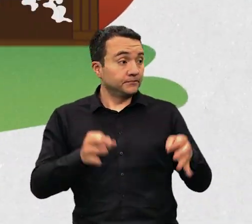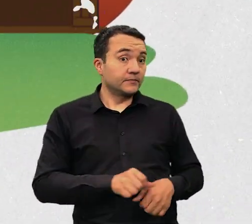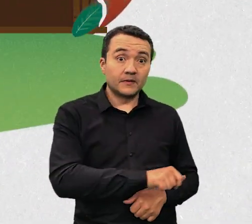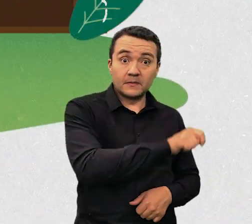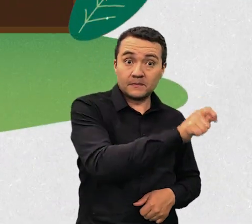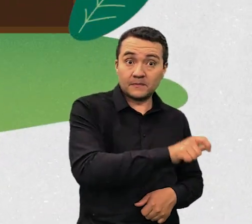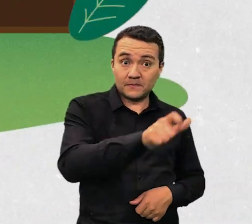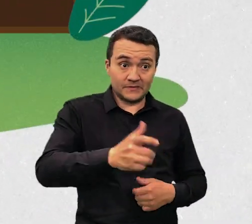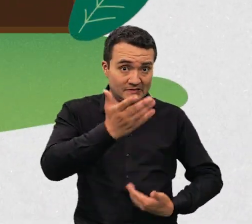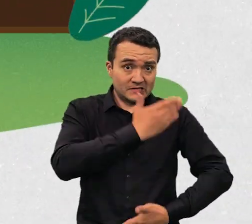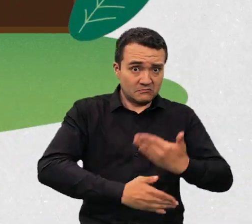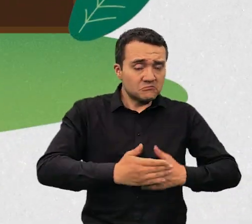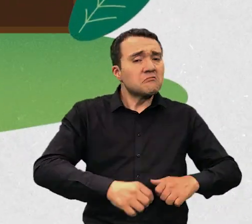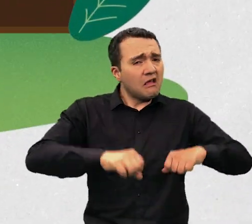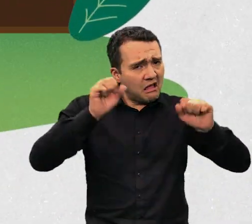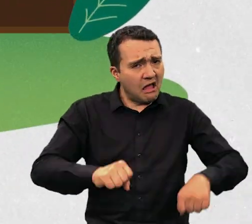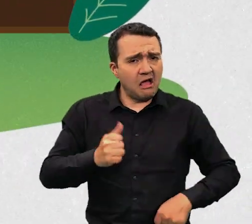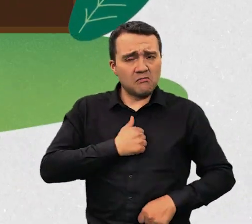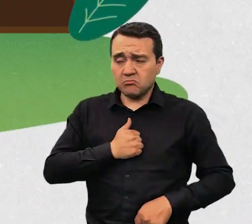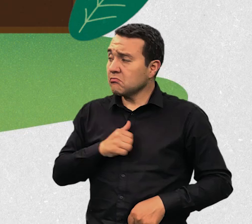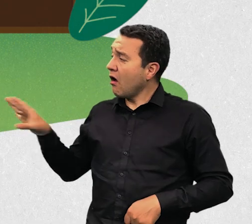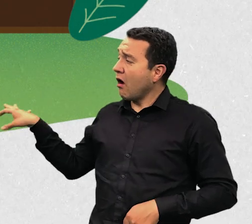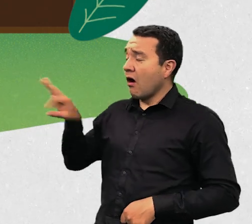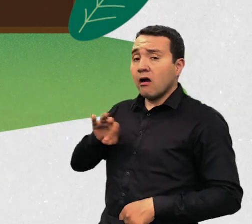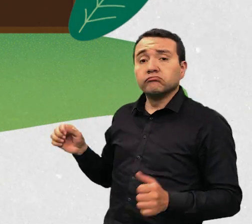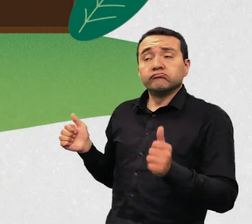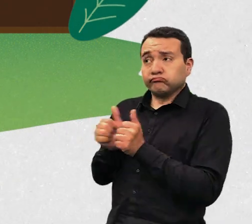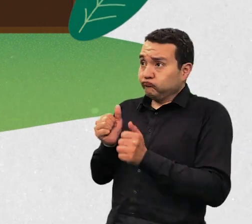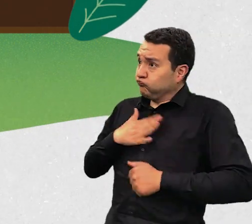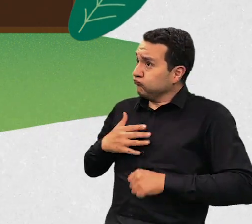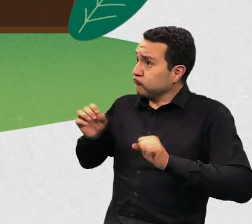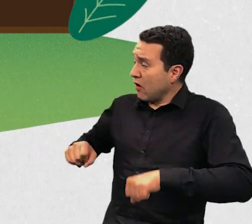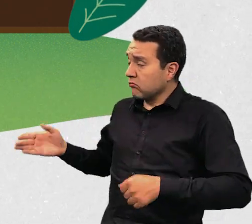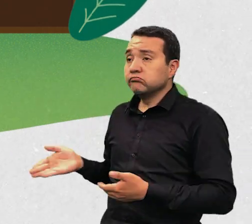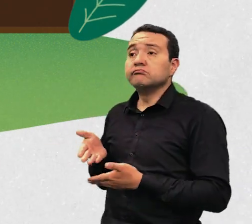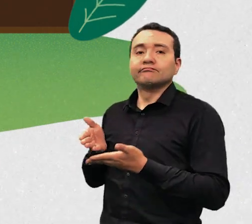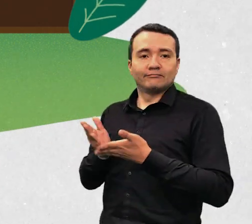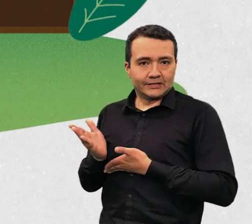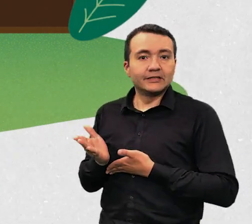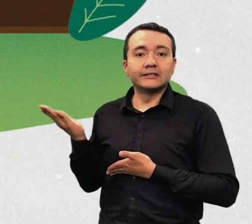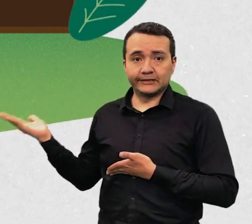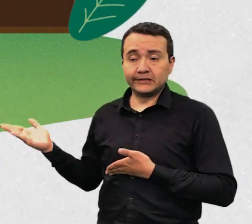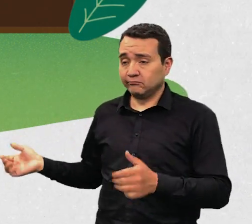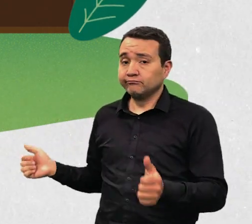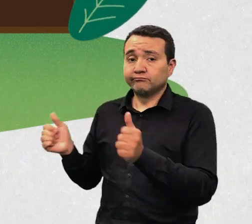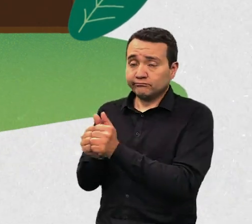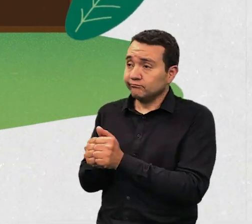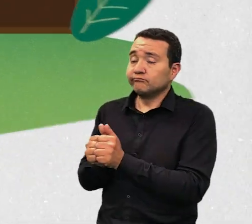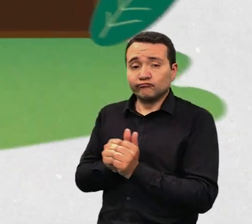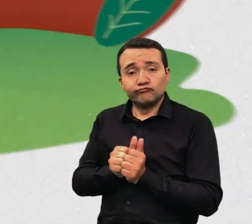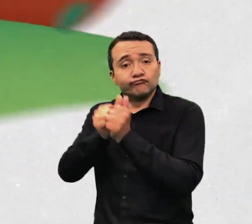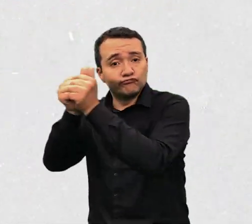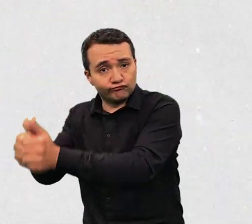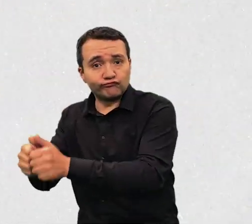It is a right of persons with disabilities to attend with trusted companions when requested.